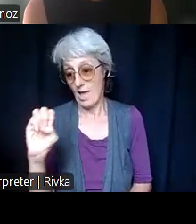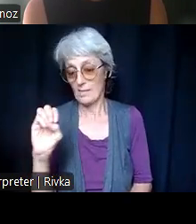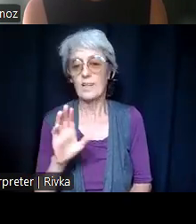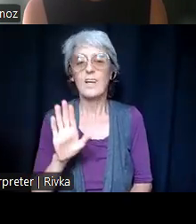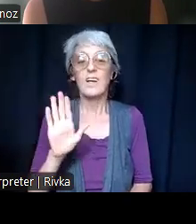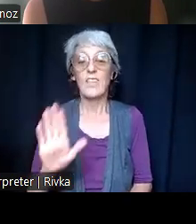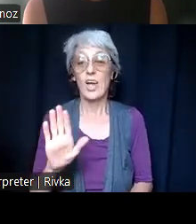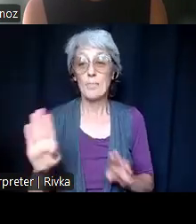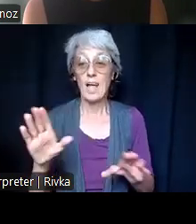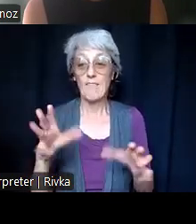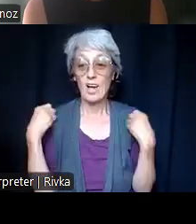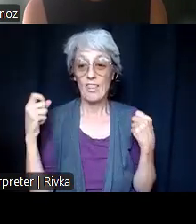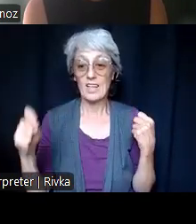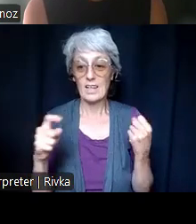our